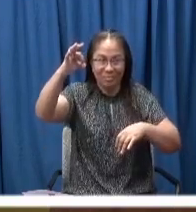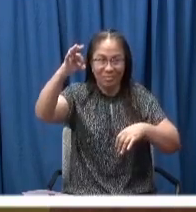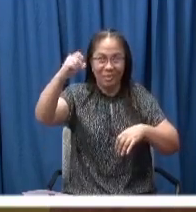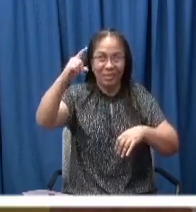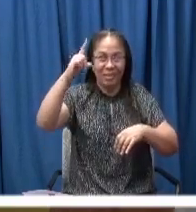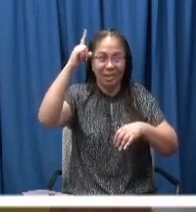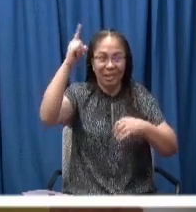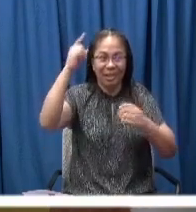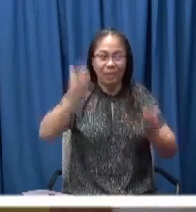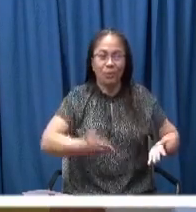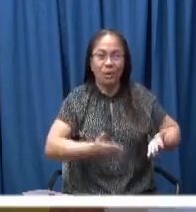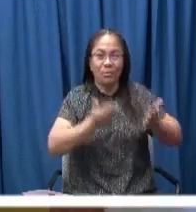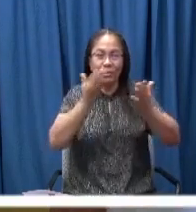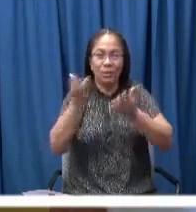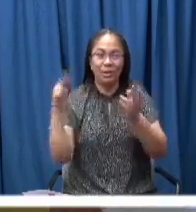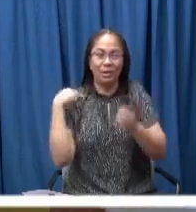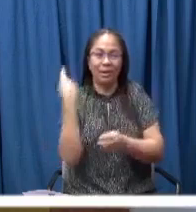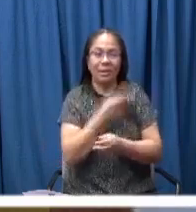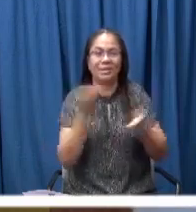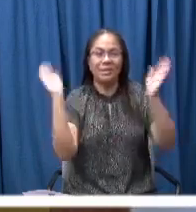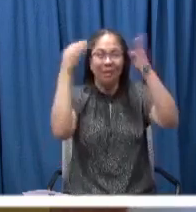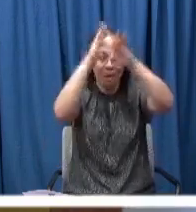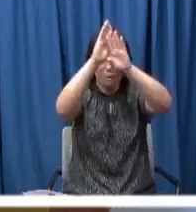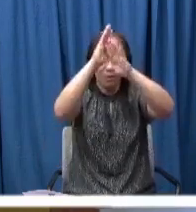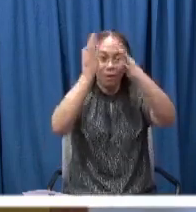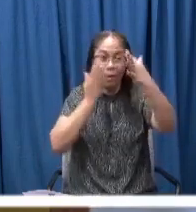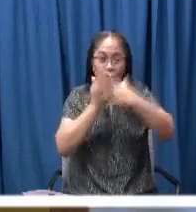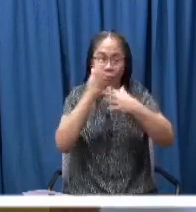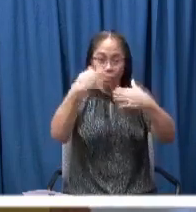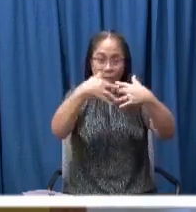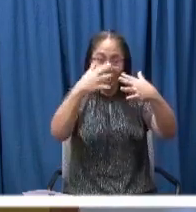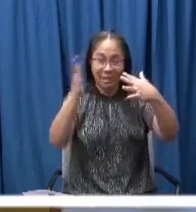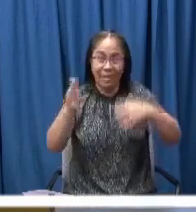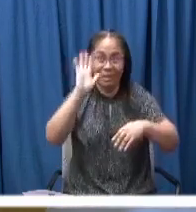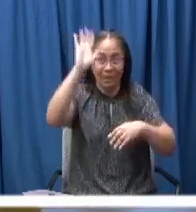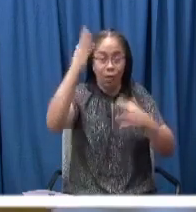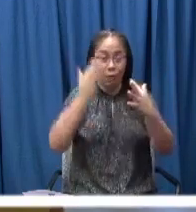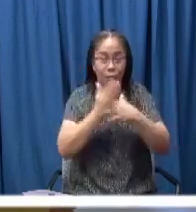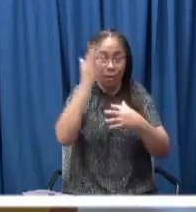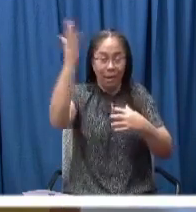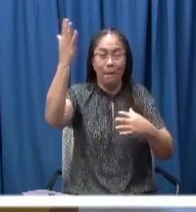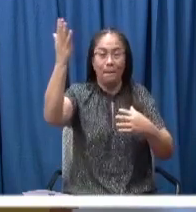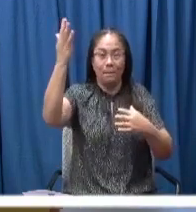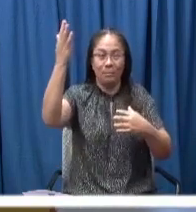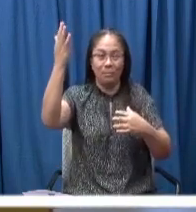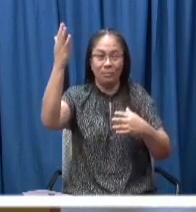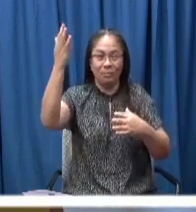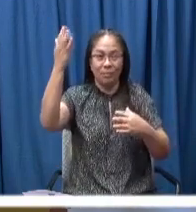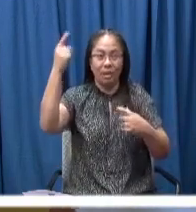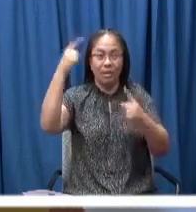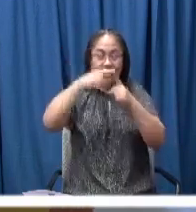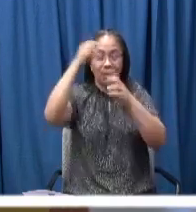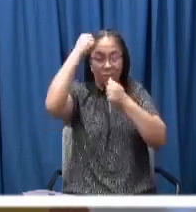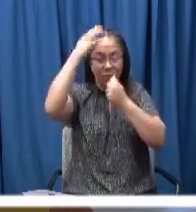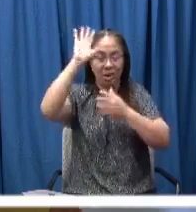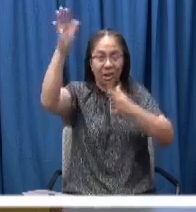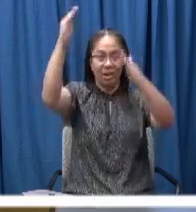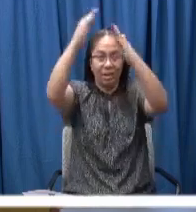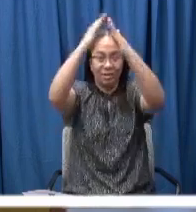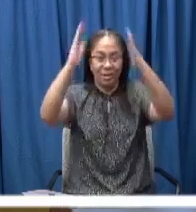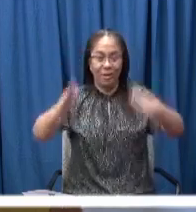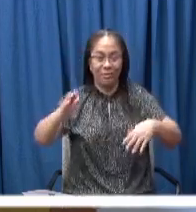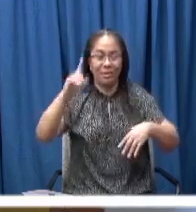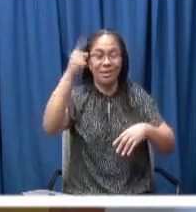in bringing us into his heaven and bringing us through the gate which is him, to the Father's house, where he'll say